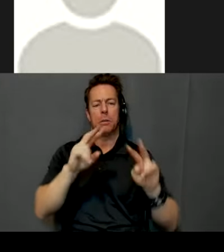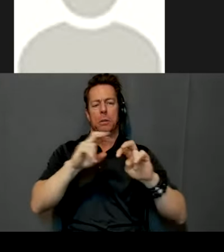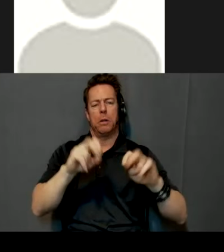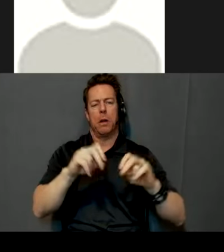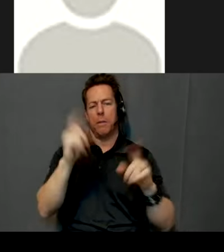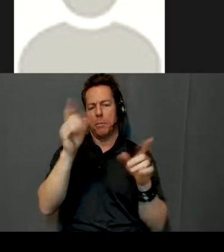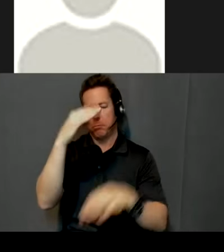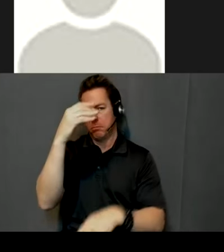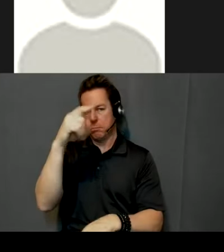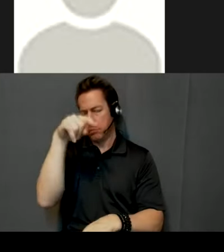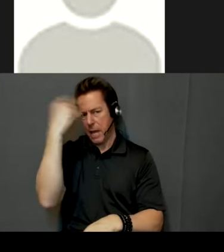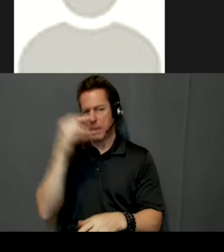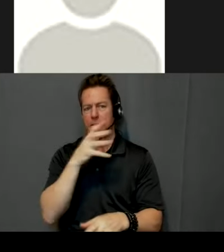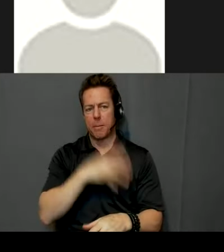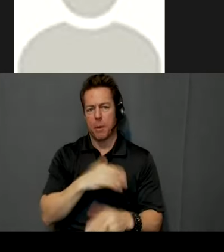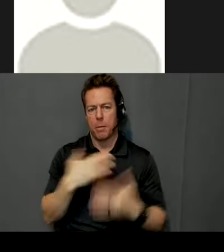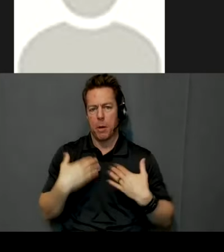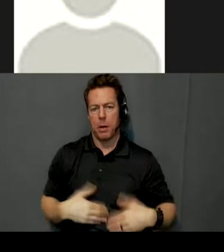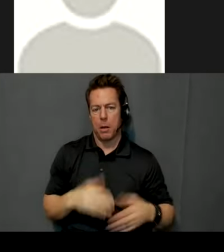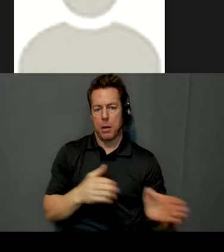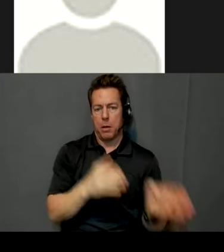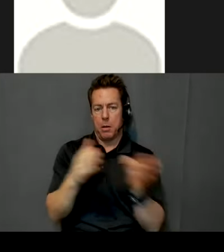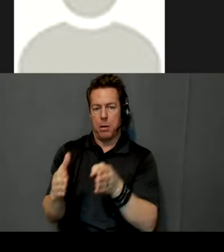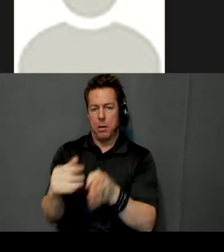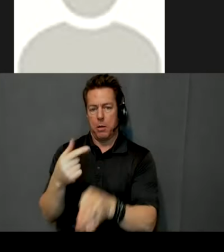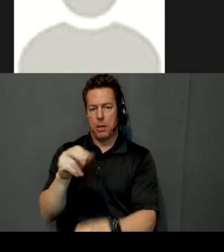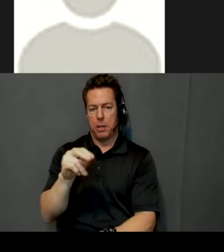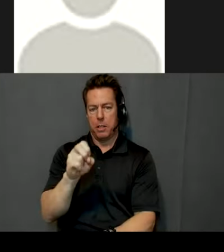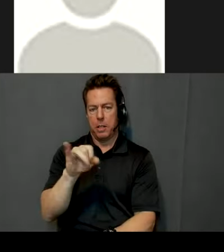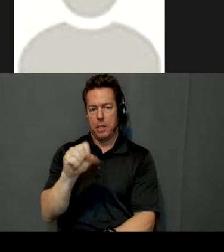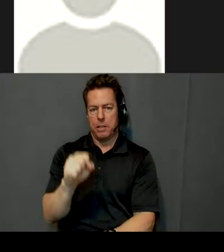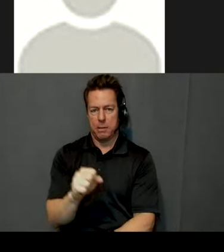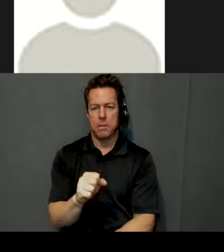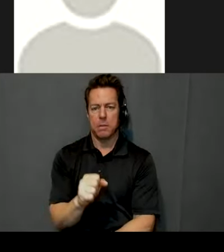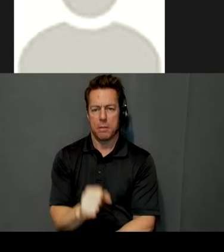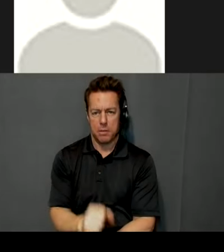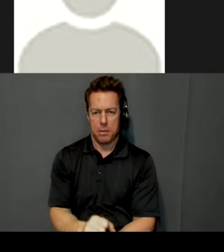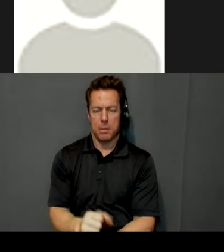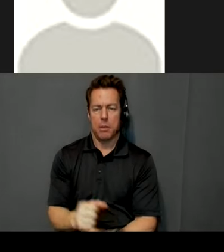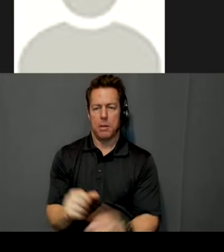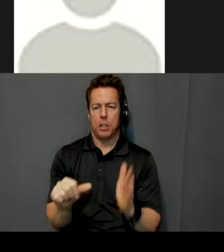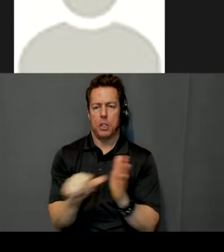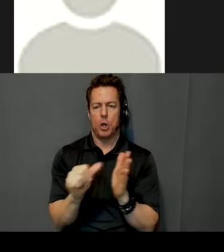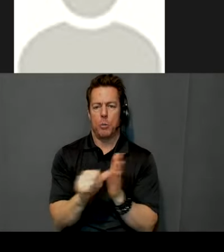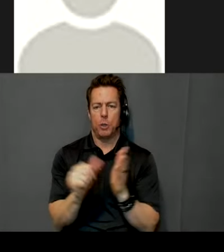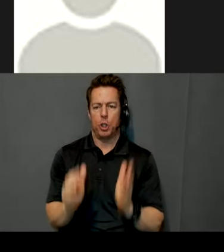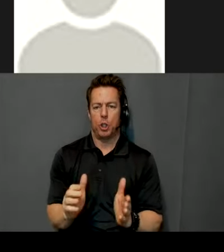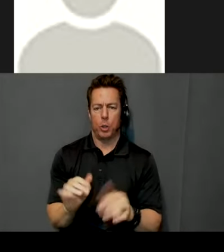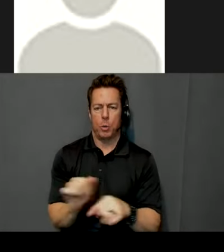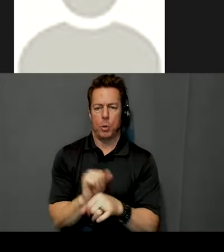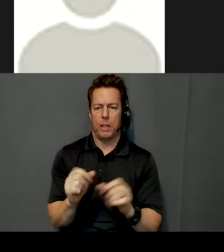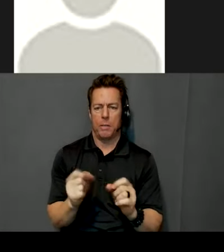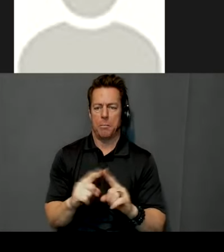body. On the right, Genesis Bellinger is a contemporary surrealist sculptor. She's working in